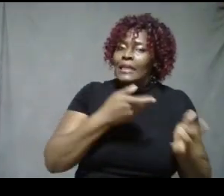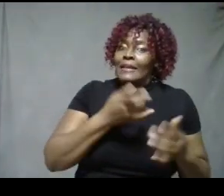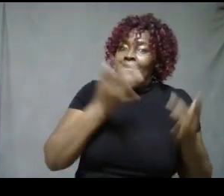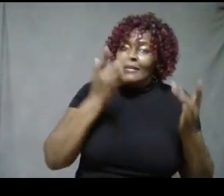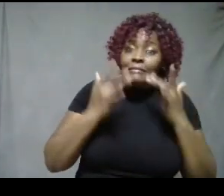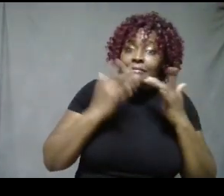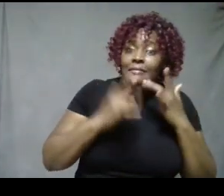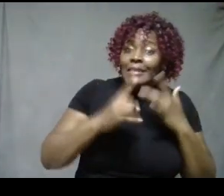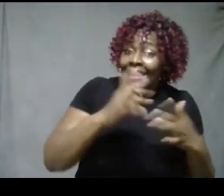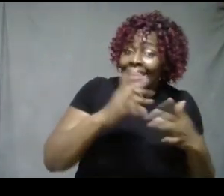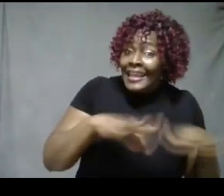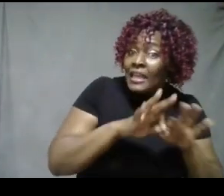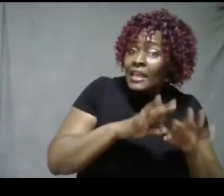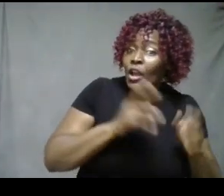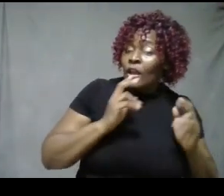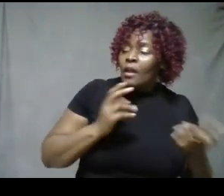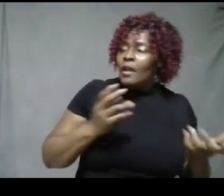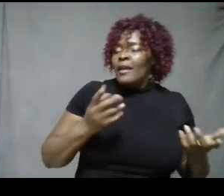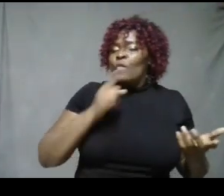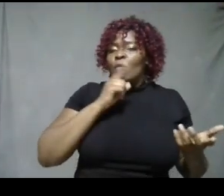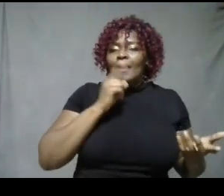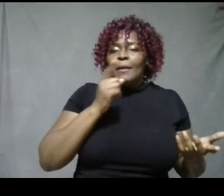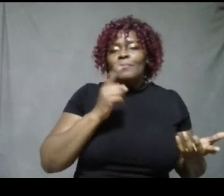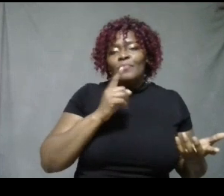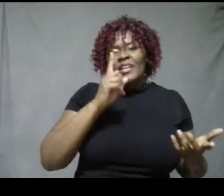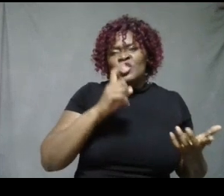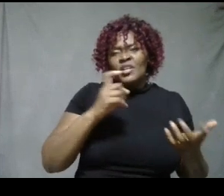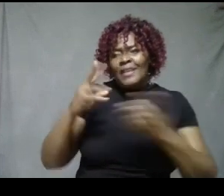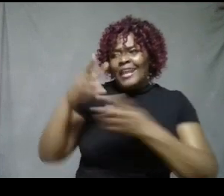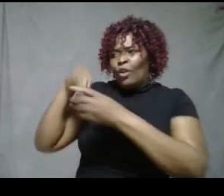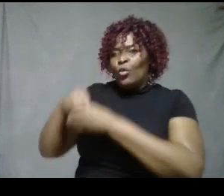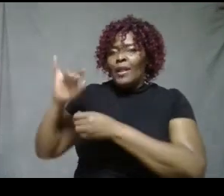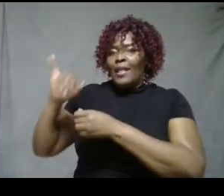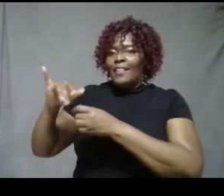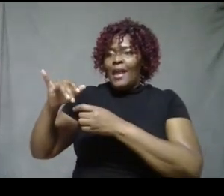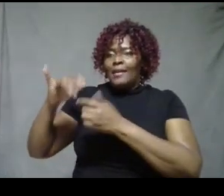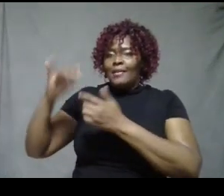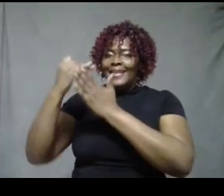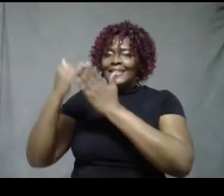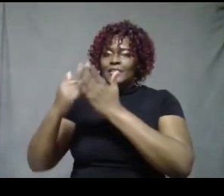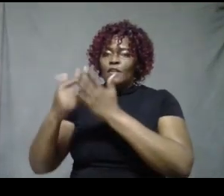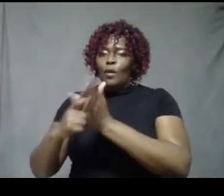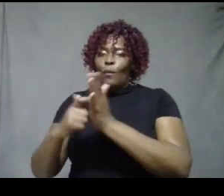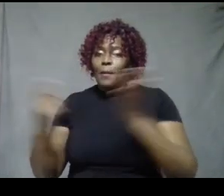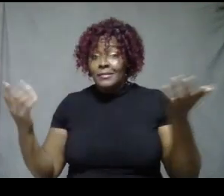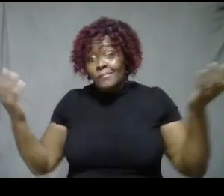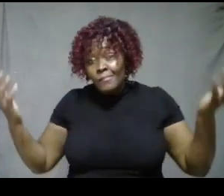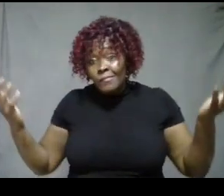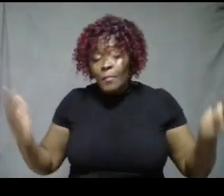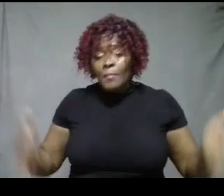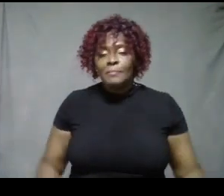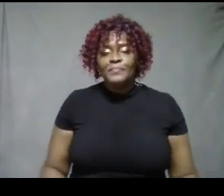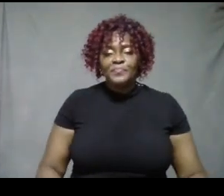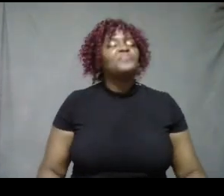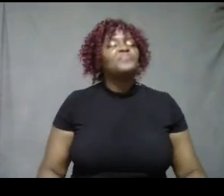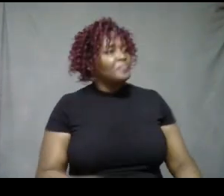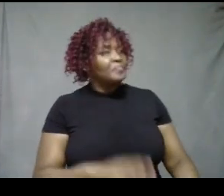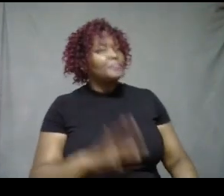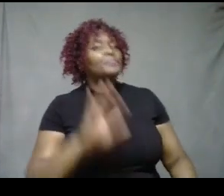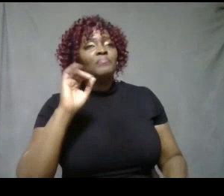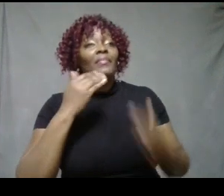be some sort of some check on the system. Thank you. Thank you. I think you brought up an excellent point.